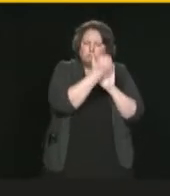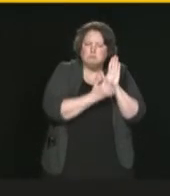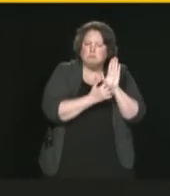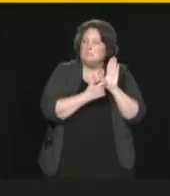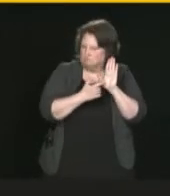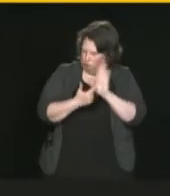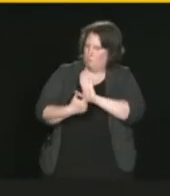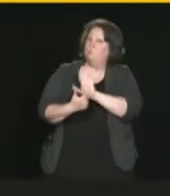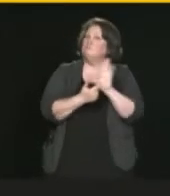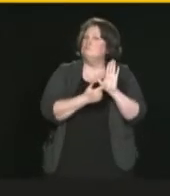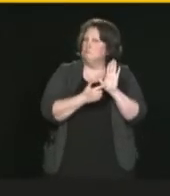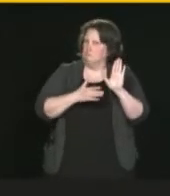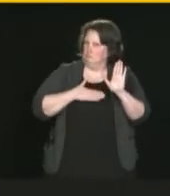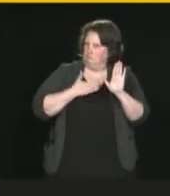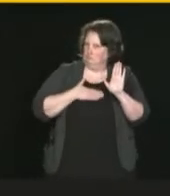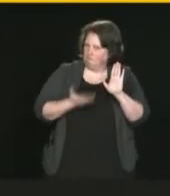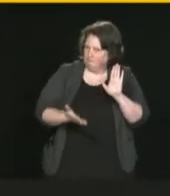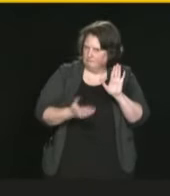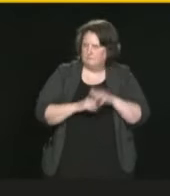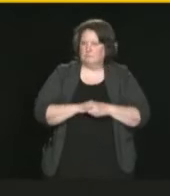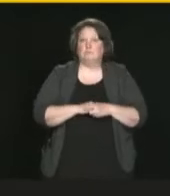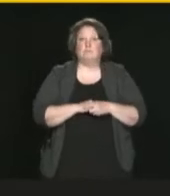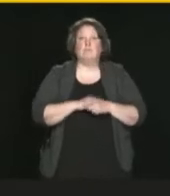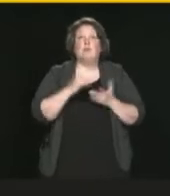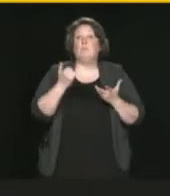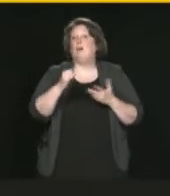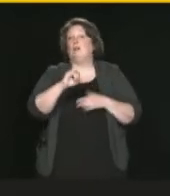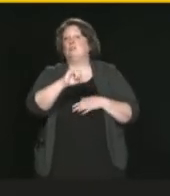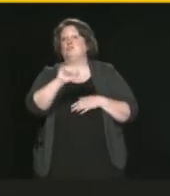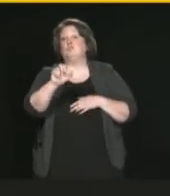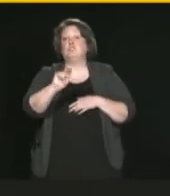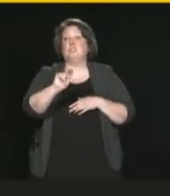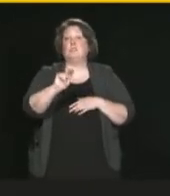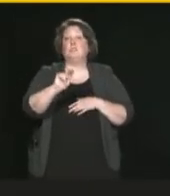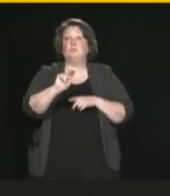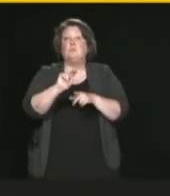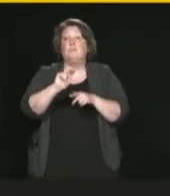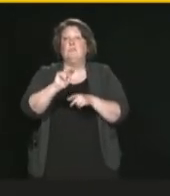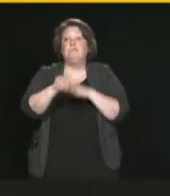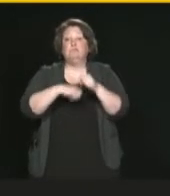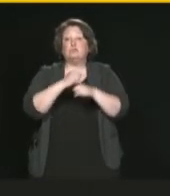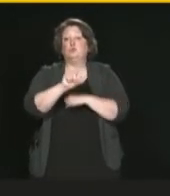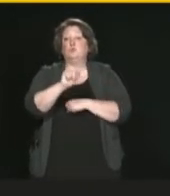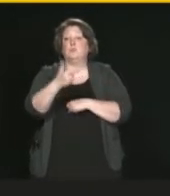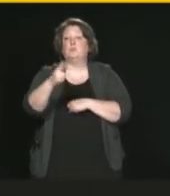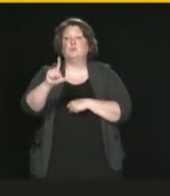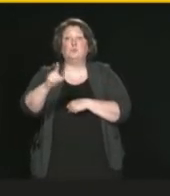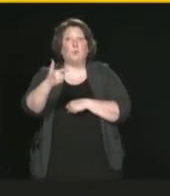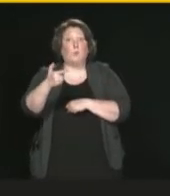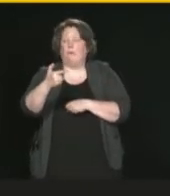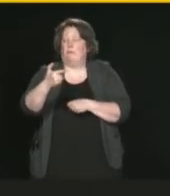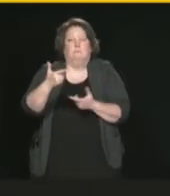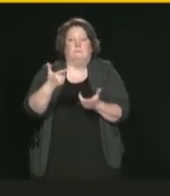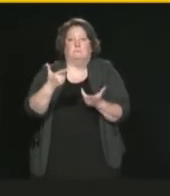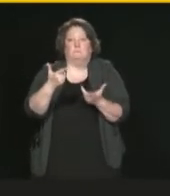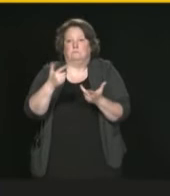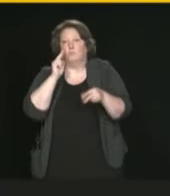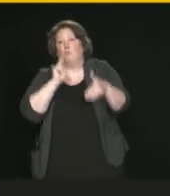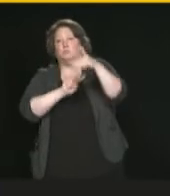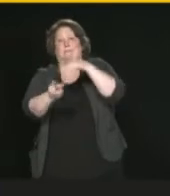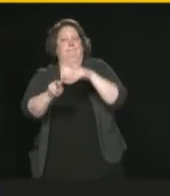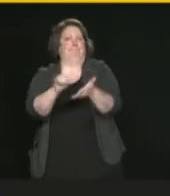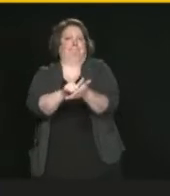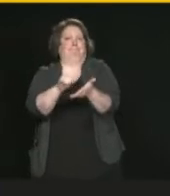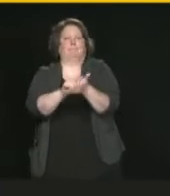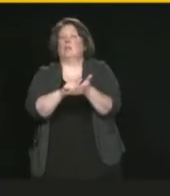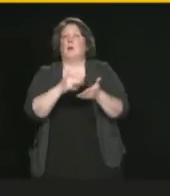2021. It's still extremely uncertain, and our priority remains to be here now to support people as they